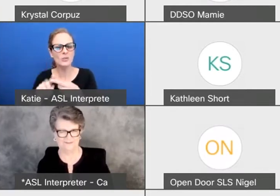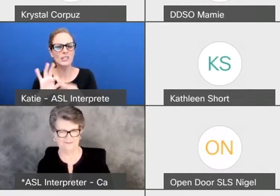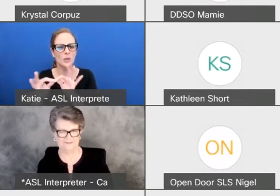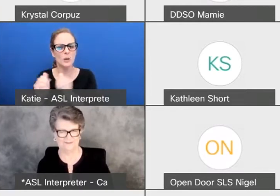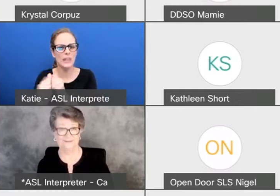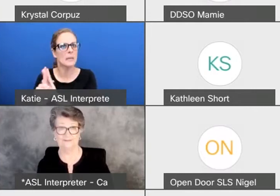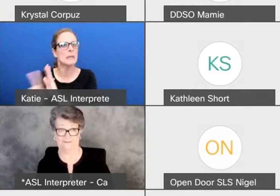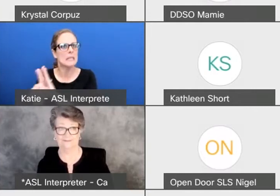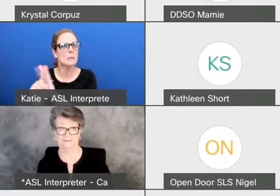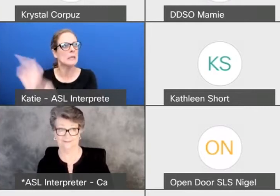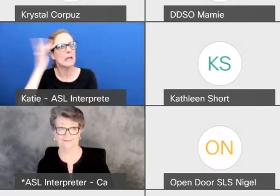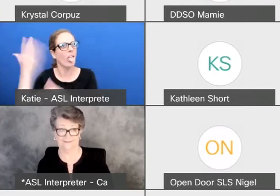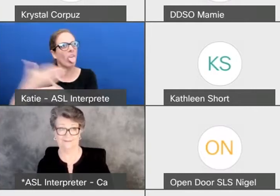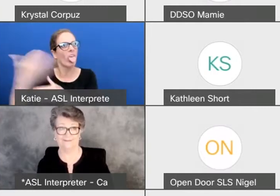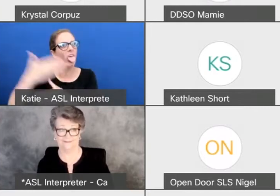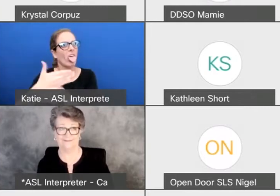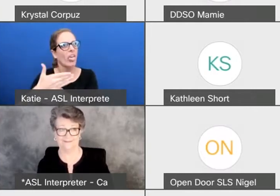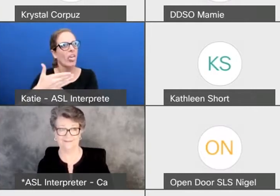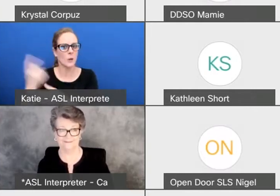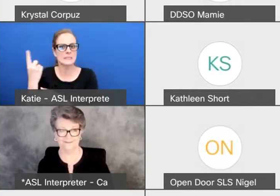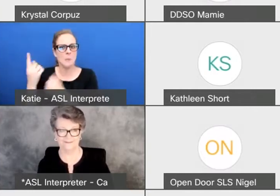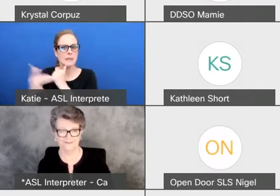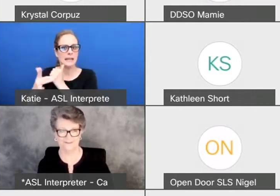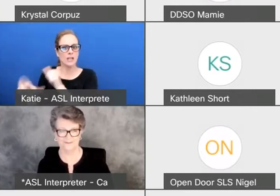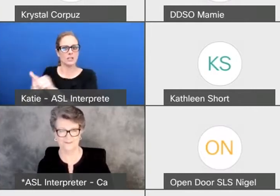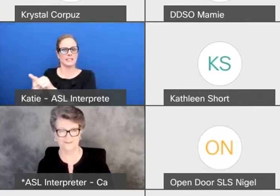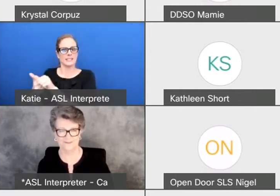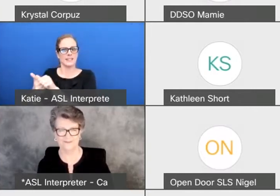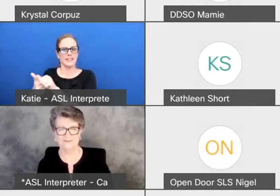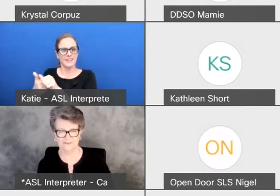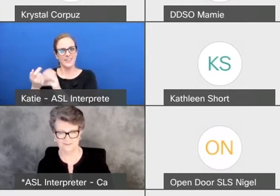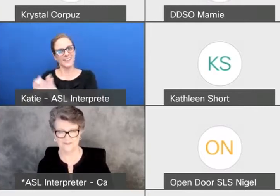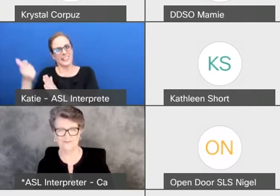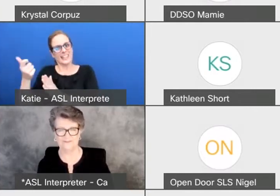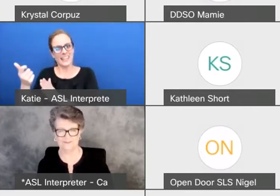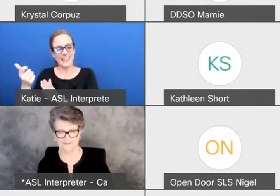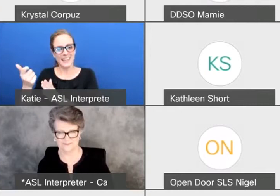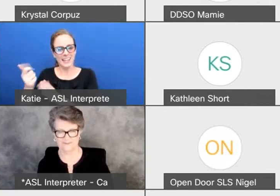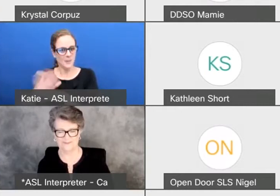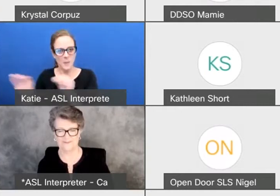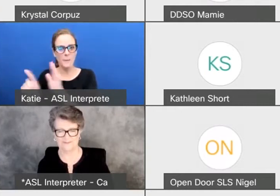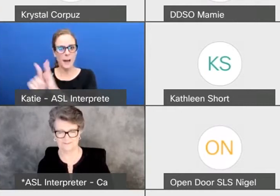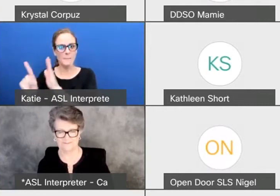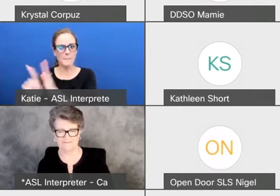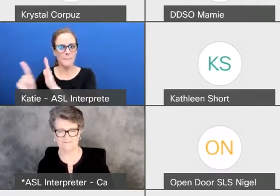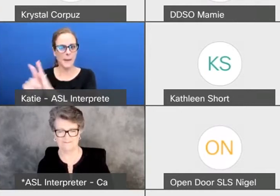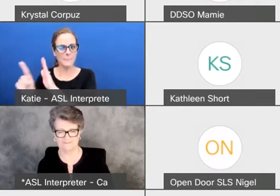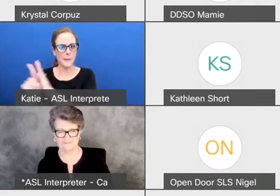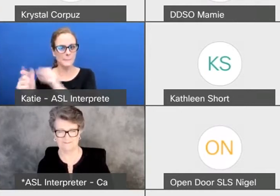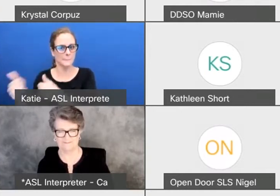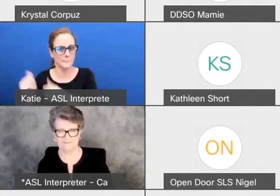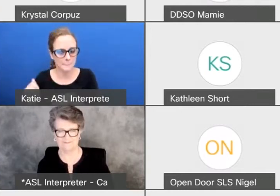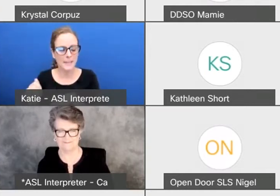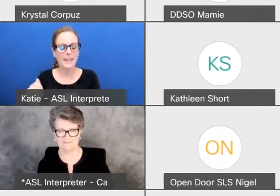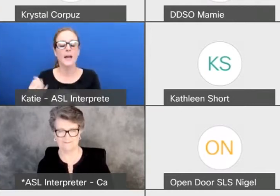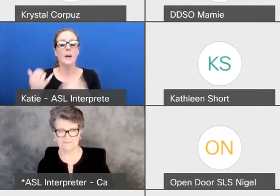that beeping sound that's constantly going on. So that's not part of it, and the chat thing doesn't pop up for me either. So that being said, I want to jump back over to